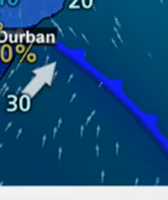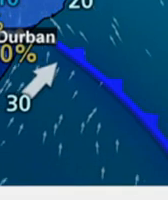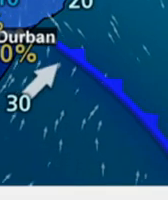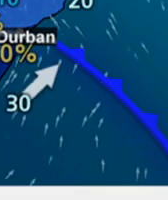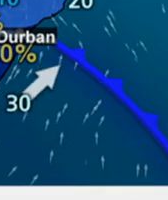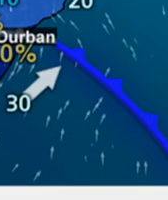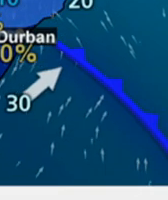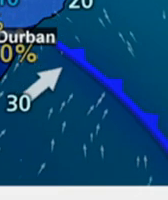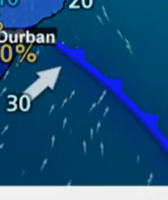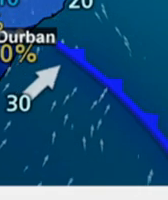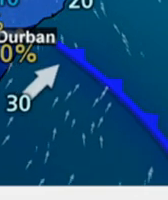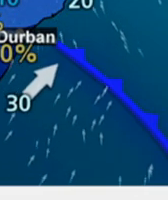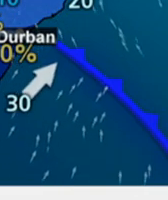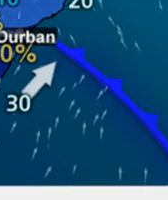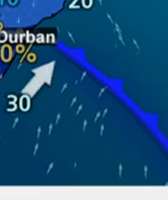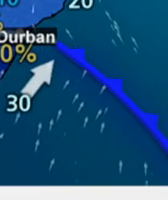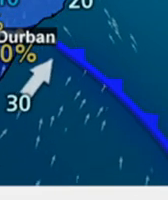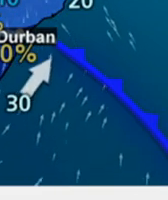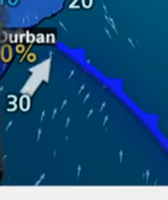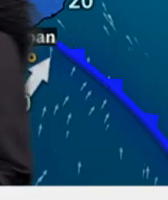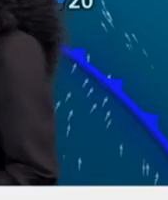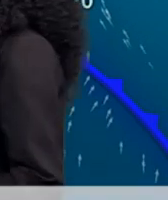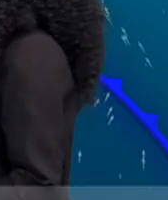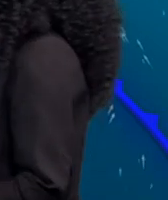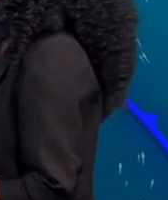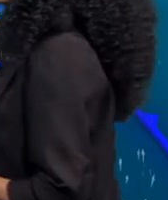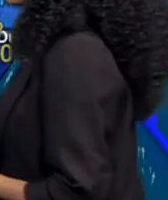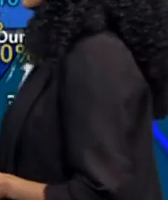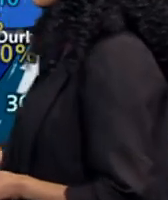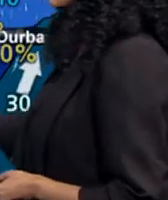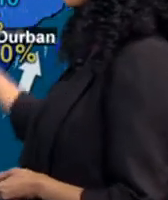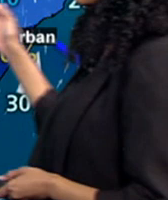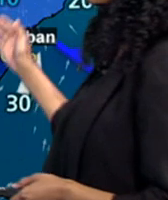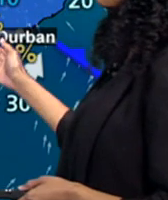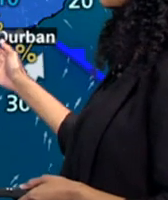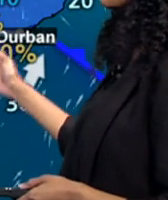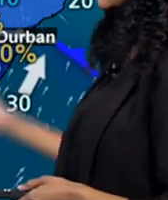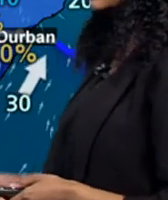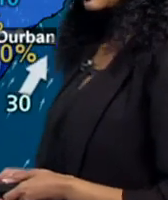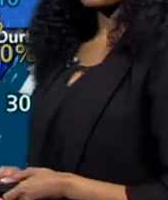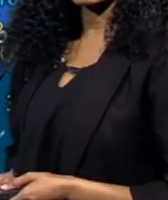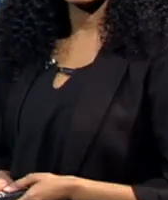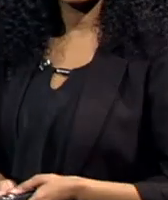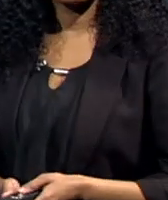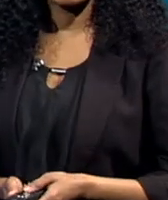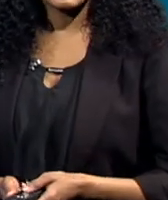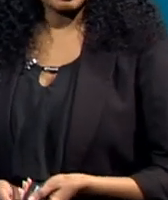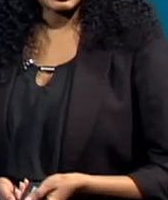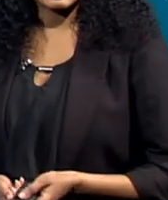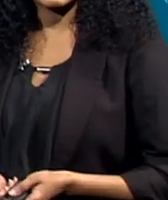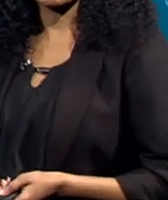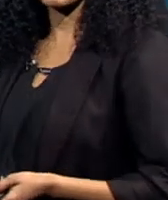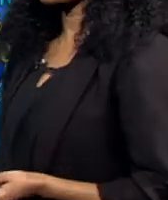Ke leboga ke ya ke le dumedise ba bogedi go gae a re lebelle maemo a bosa bosigo jwa gompieno fa re lebella mo karolong ya KwaZulu-Natal go tla nna le